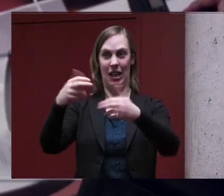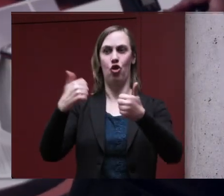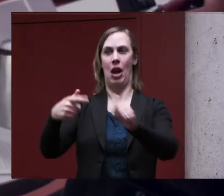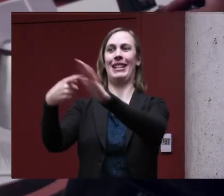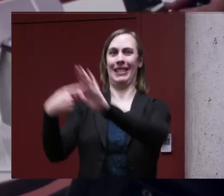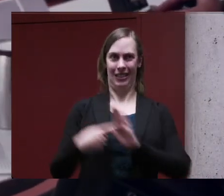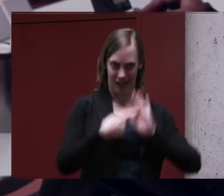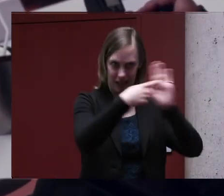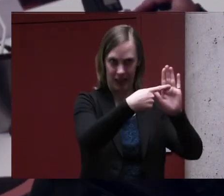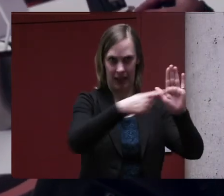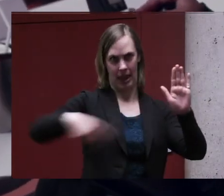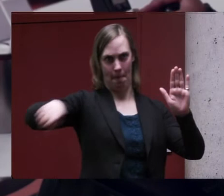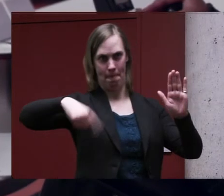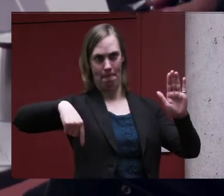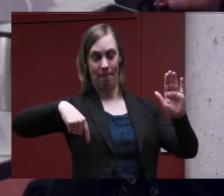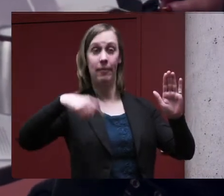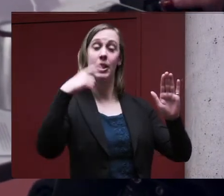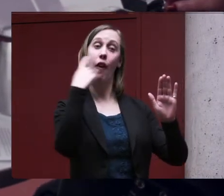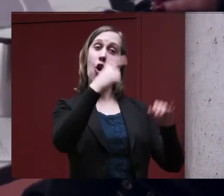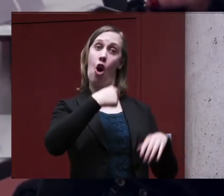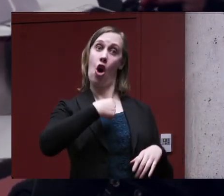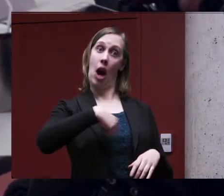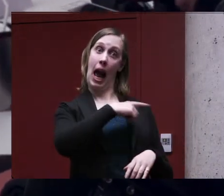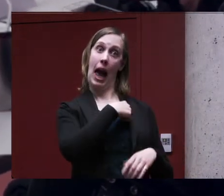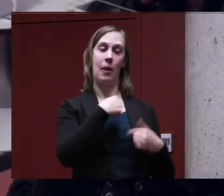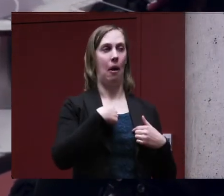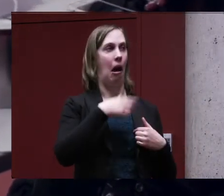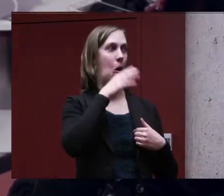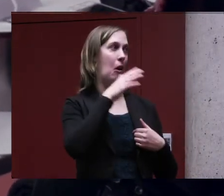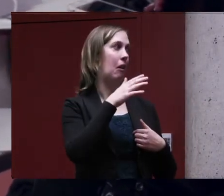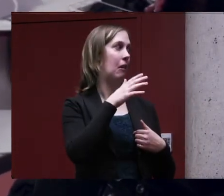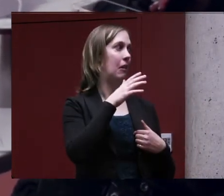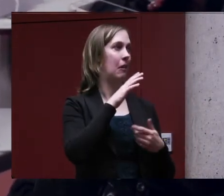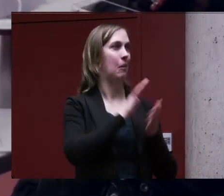it necessarily for us. Well, I'll probably age out before.